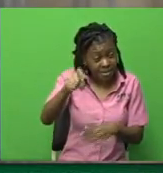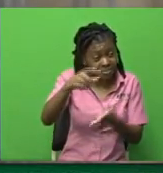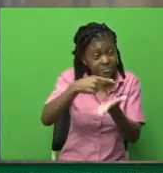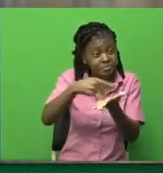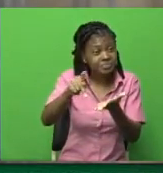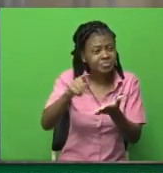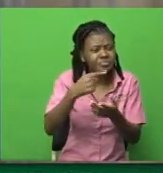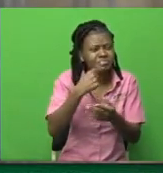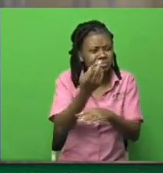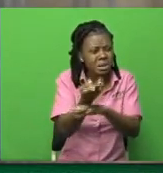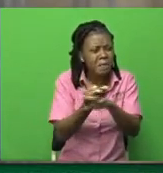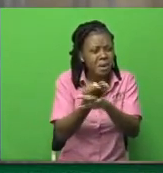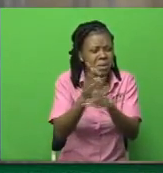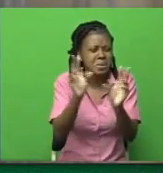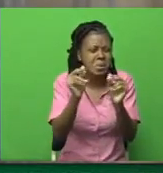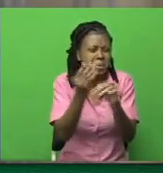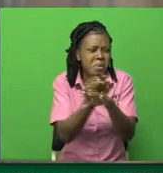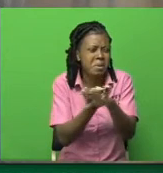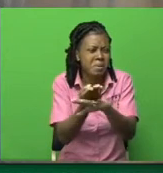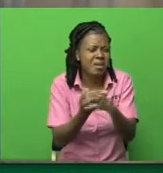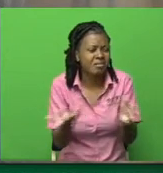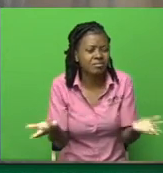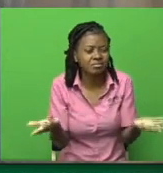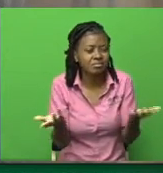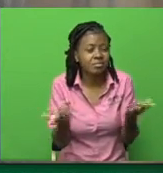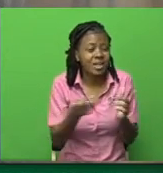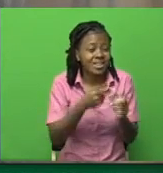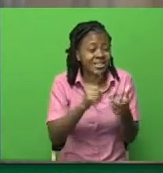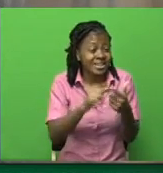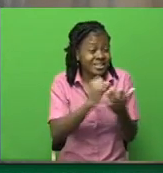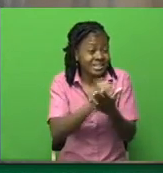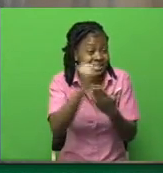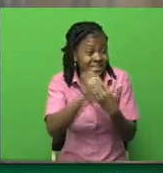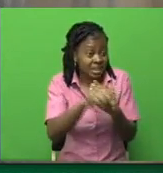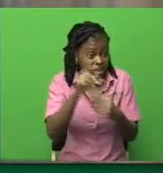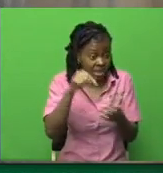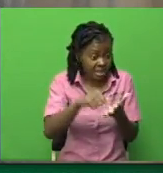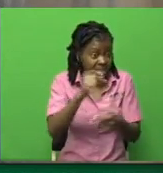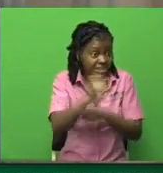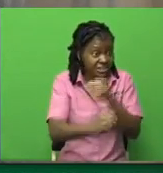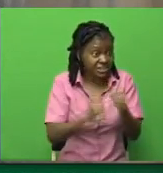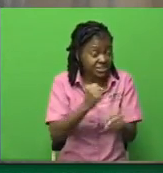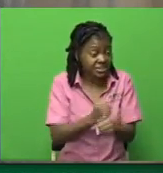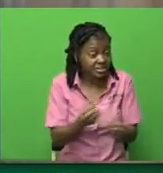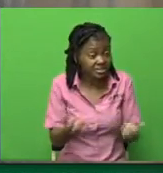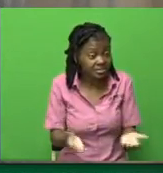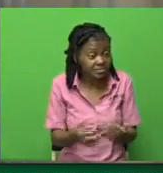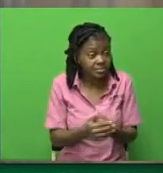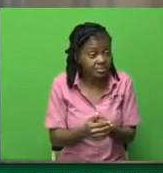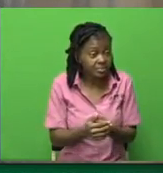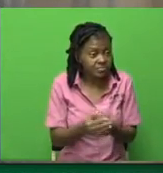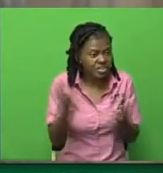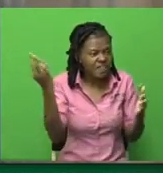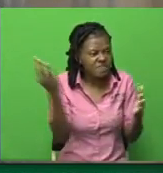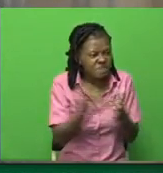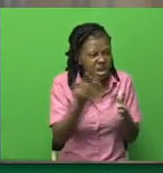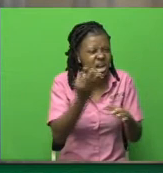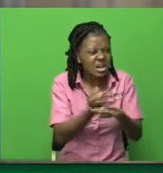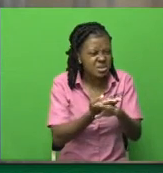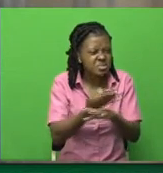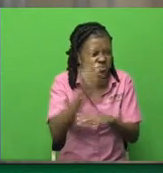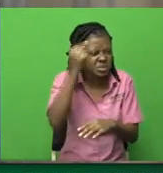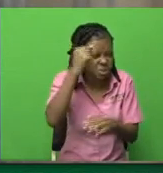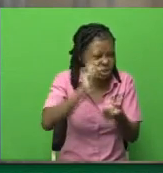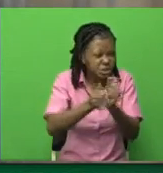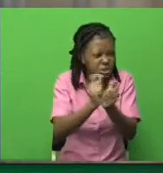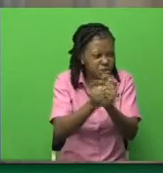to dispose of this matter on September 12th of this year they filed that appeal betraying the promise to the